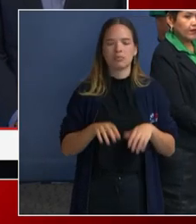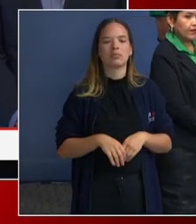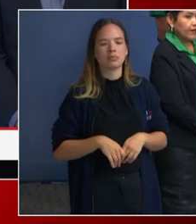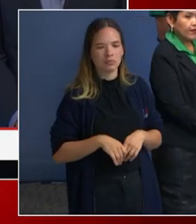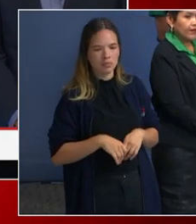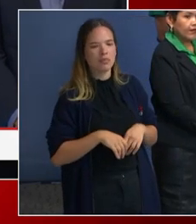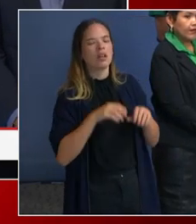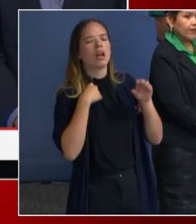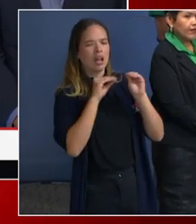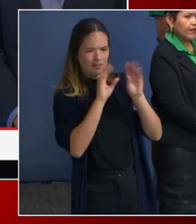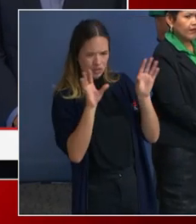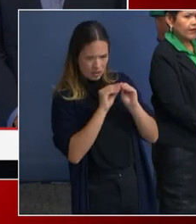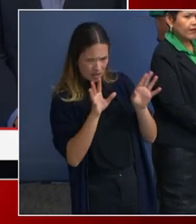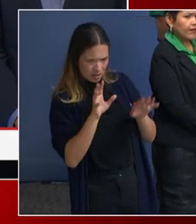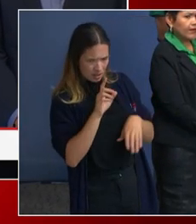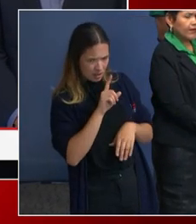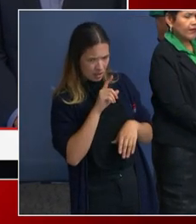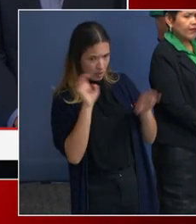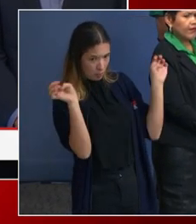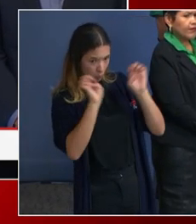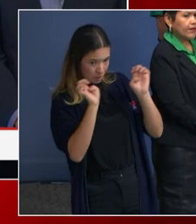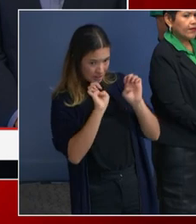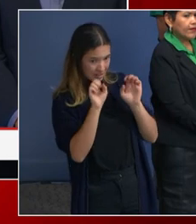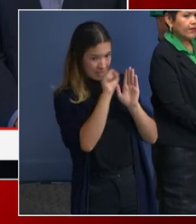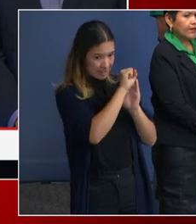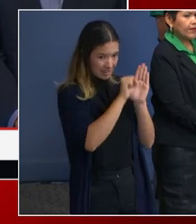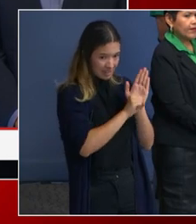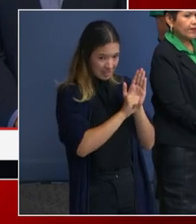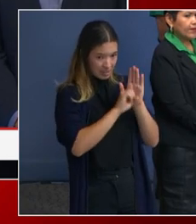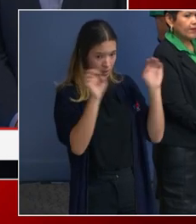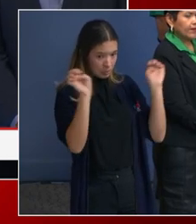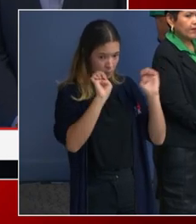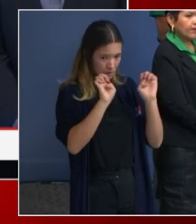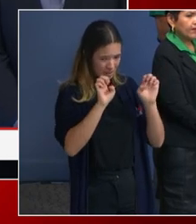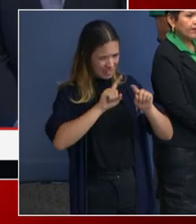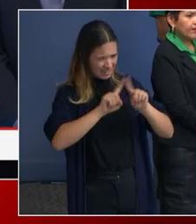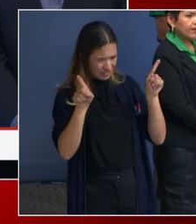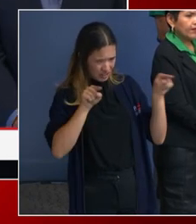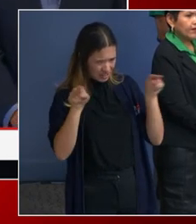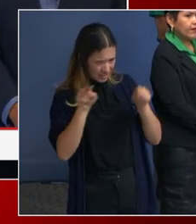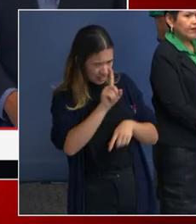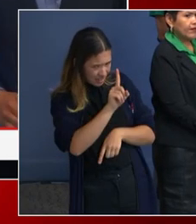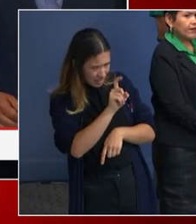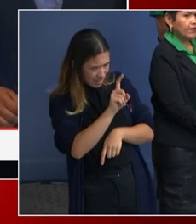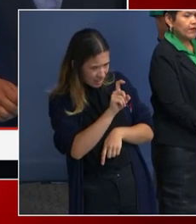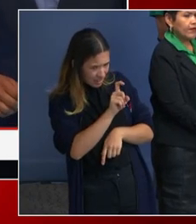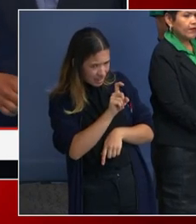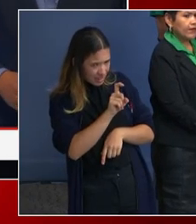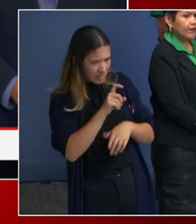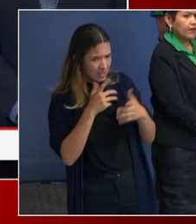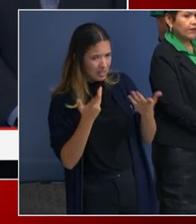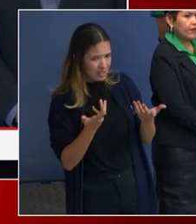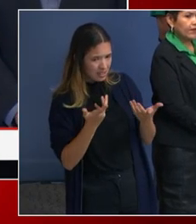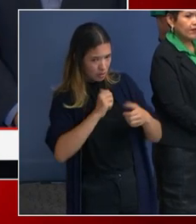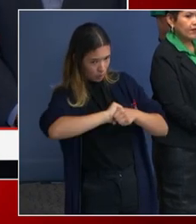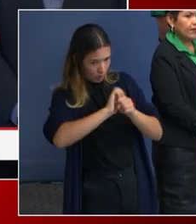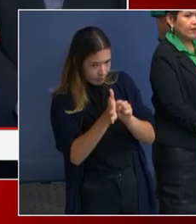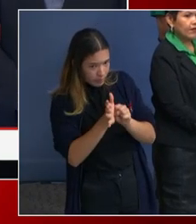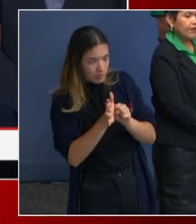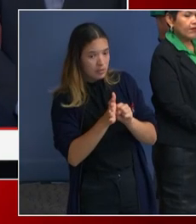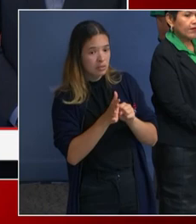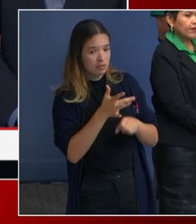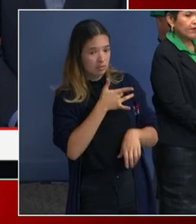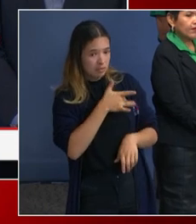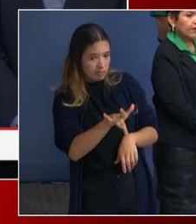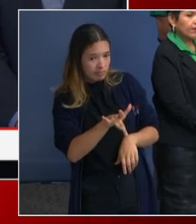a public emergency? Is there something different between there? I mean, we're from COVID, we're used to you declaring a state of emergency or a